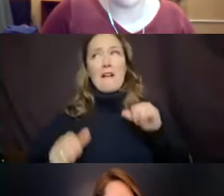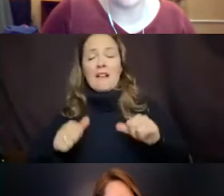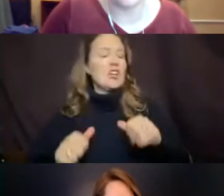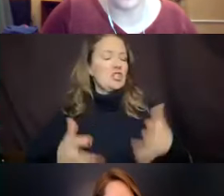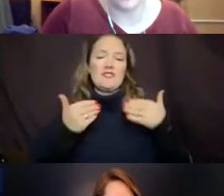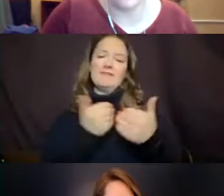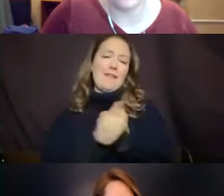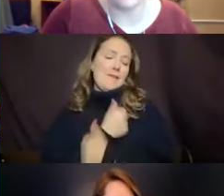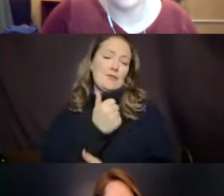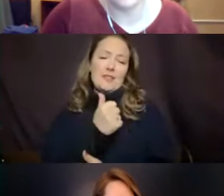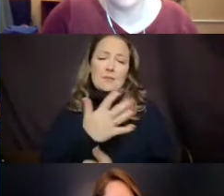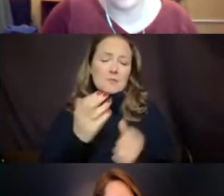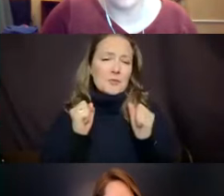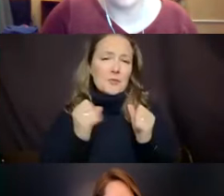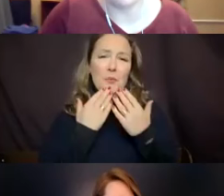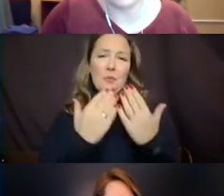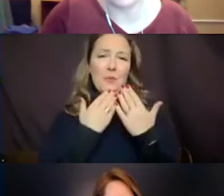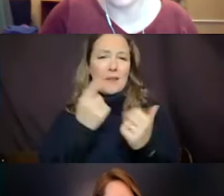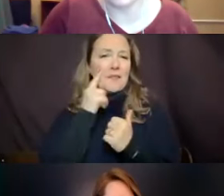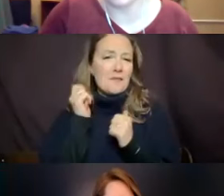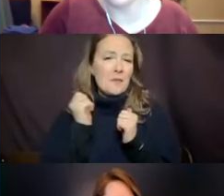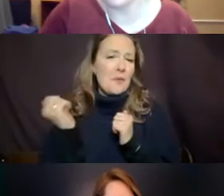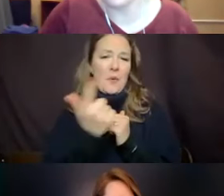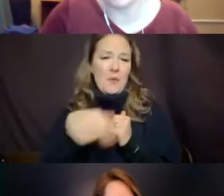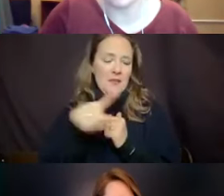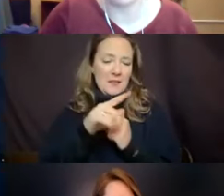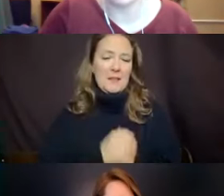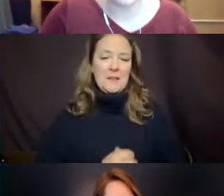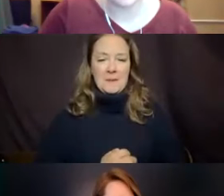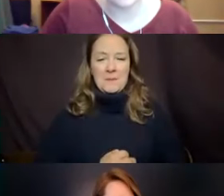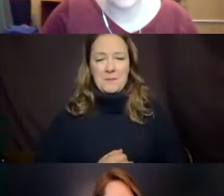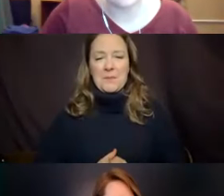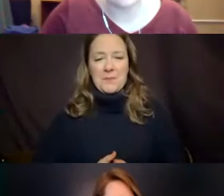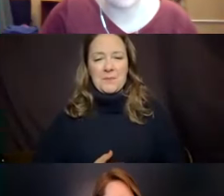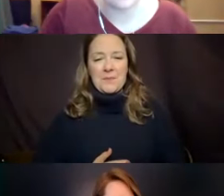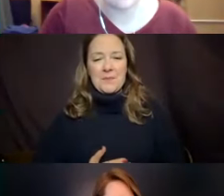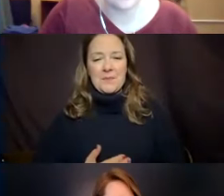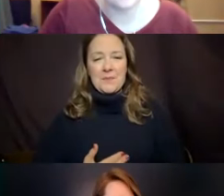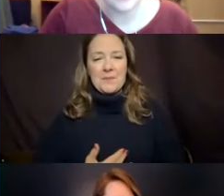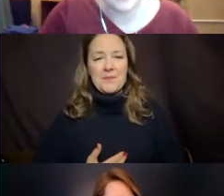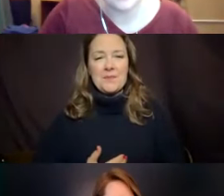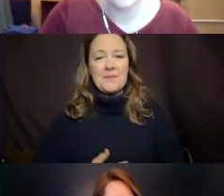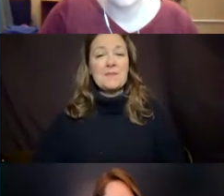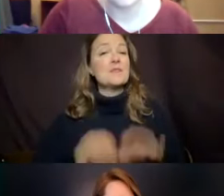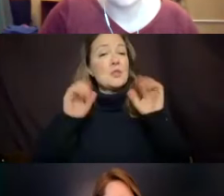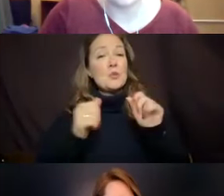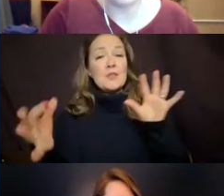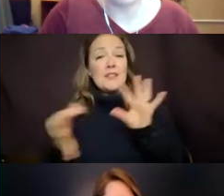So grateful for all of you. In the meantime, you can get connected with us